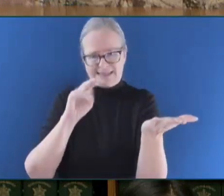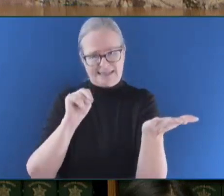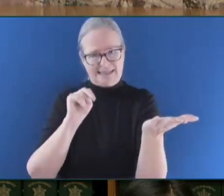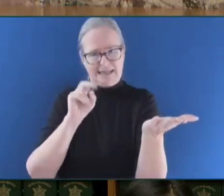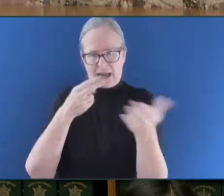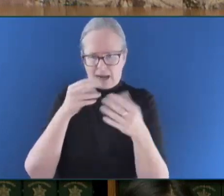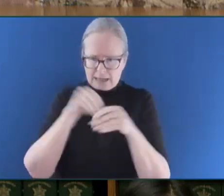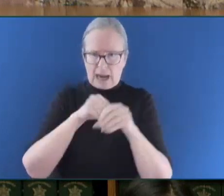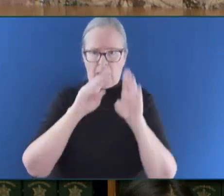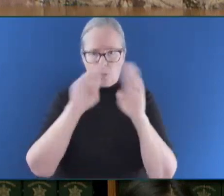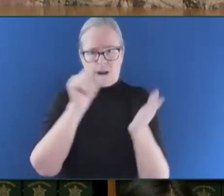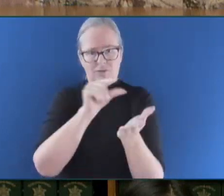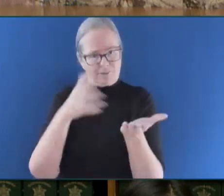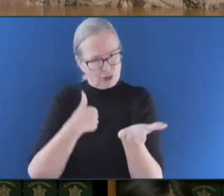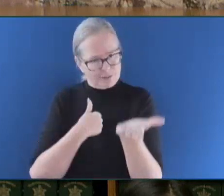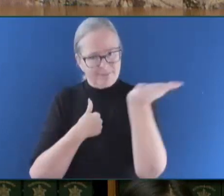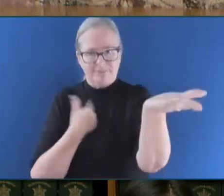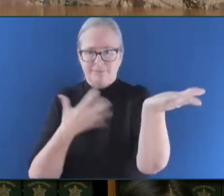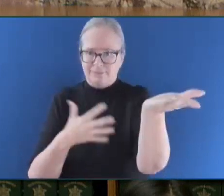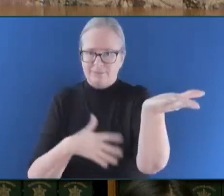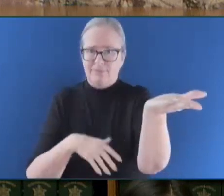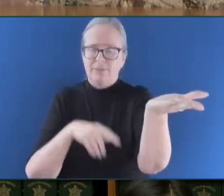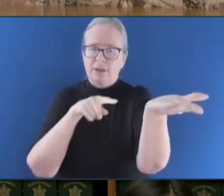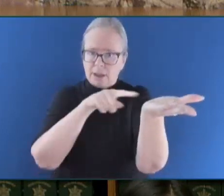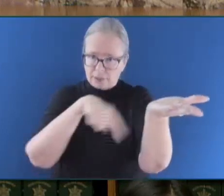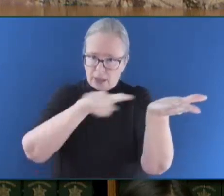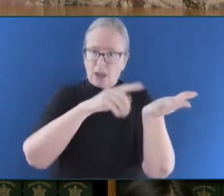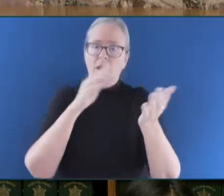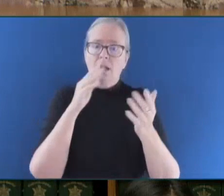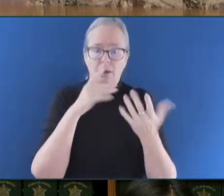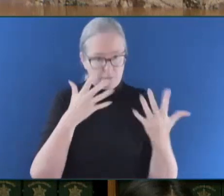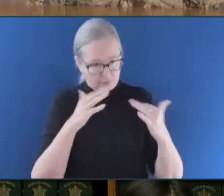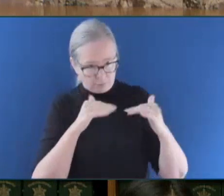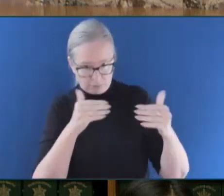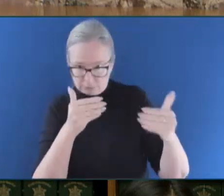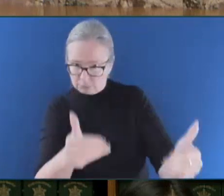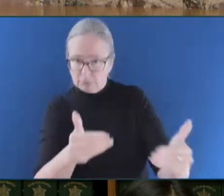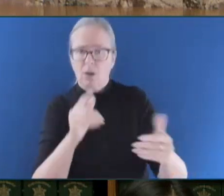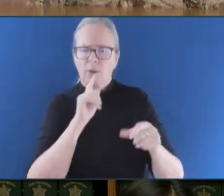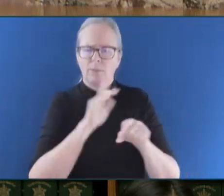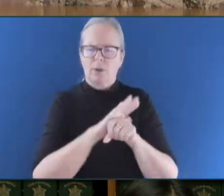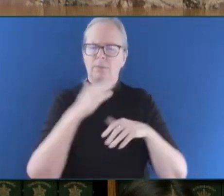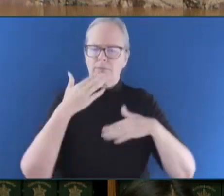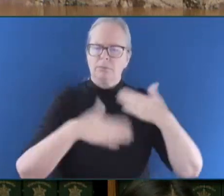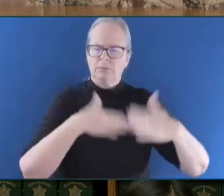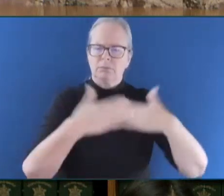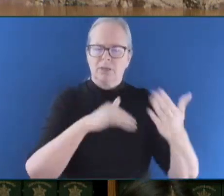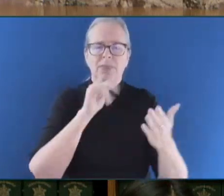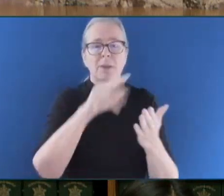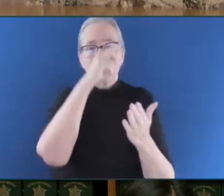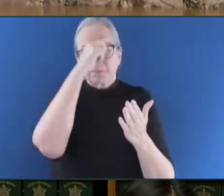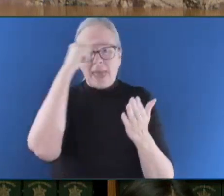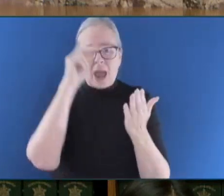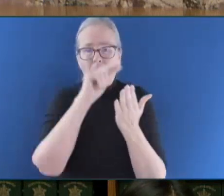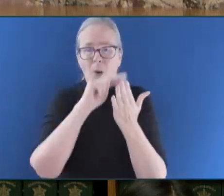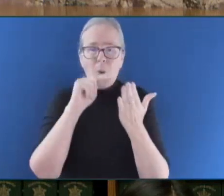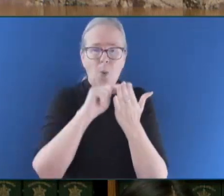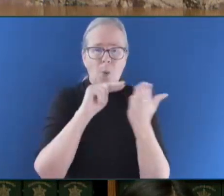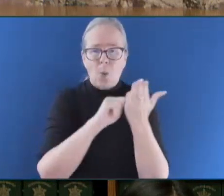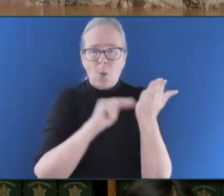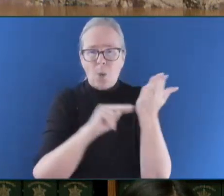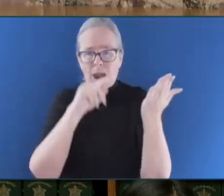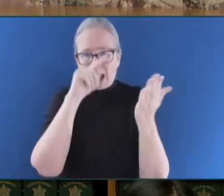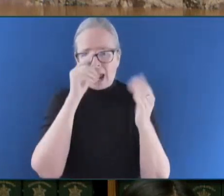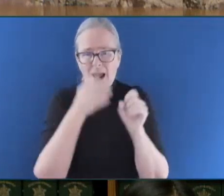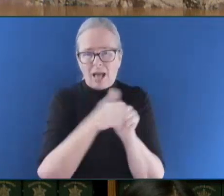Service will continue. And as for the redacted information that the member talks about, the member knows full well that that is not